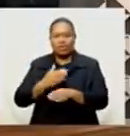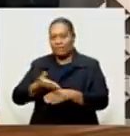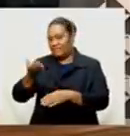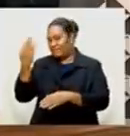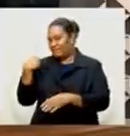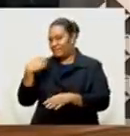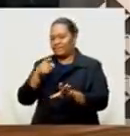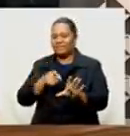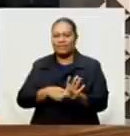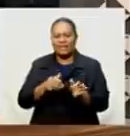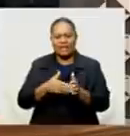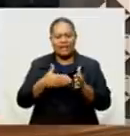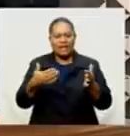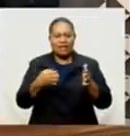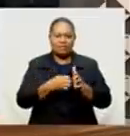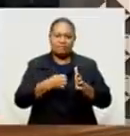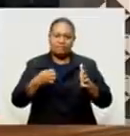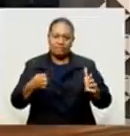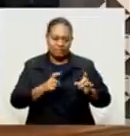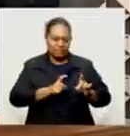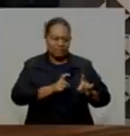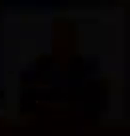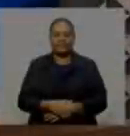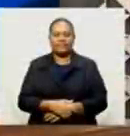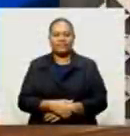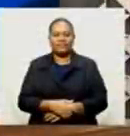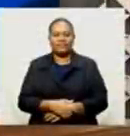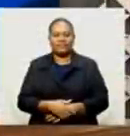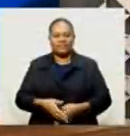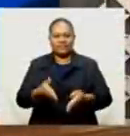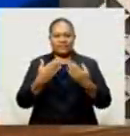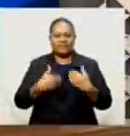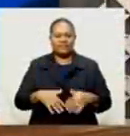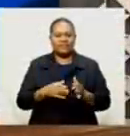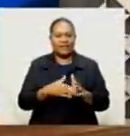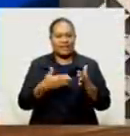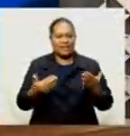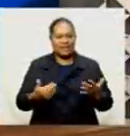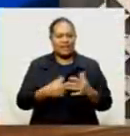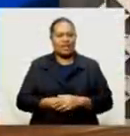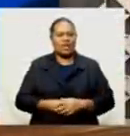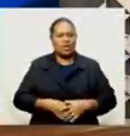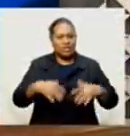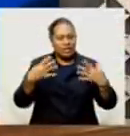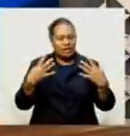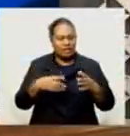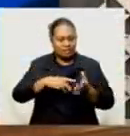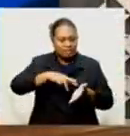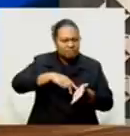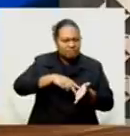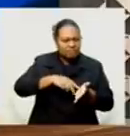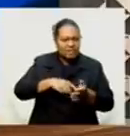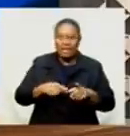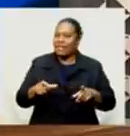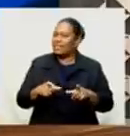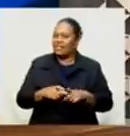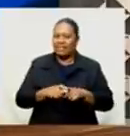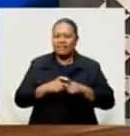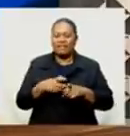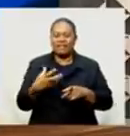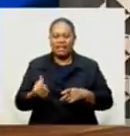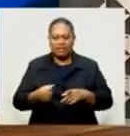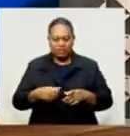will now extend his stay with the side for another 2 years. The Kaiviti Silktails have a tough task ahead preparing for this weekend's game